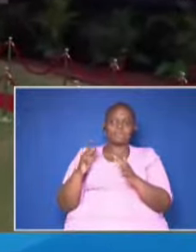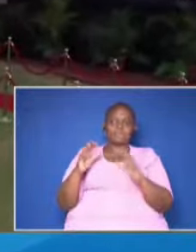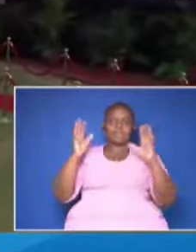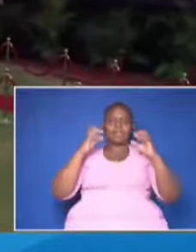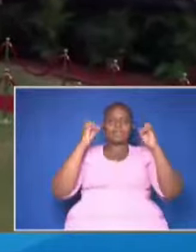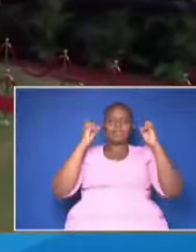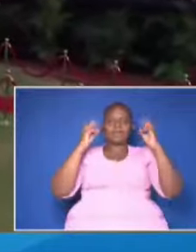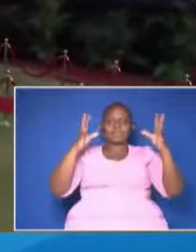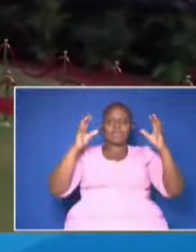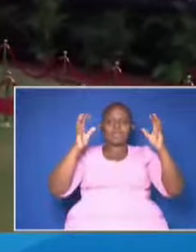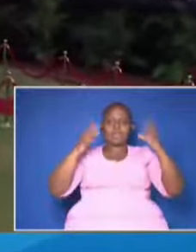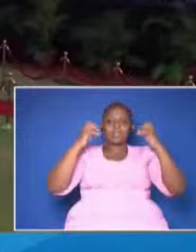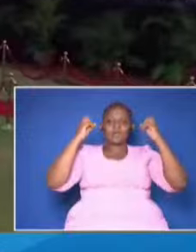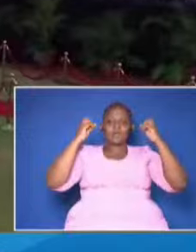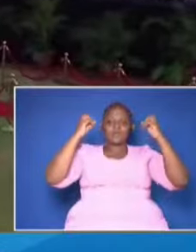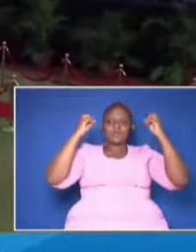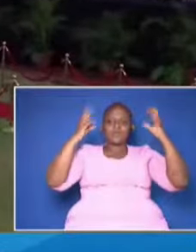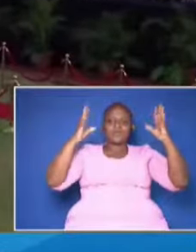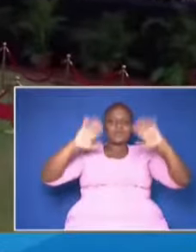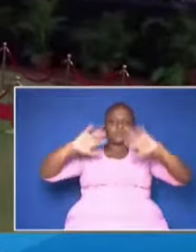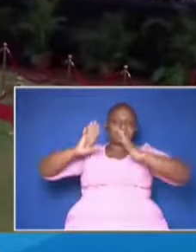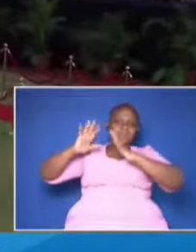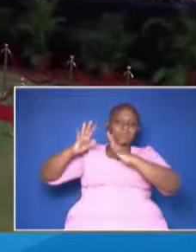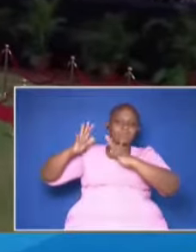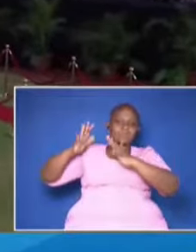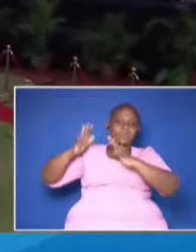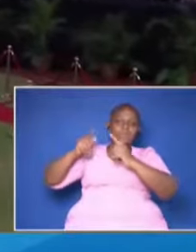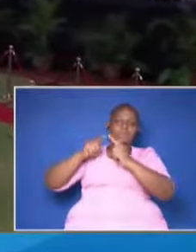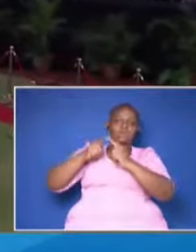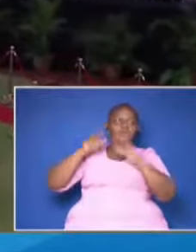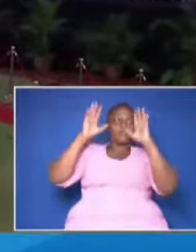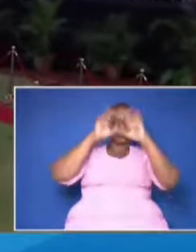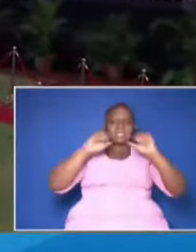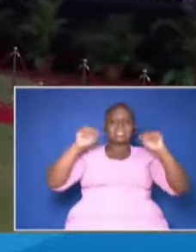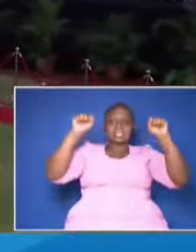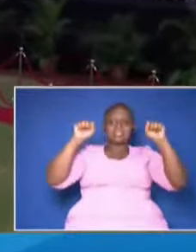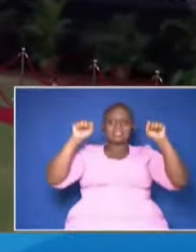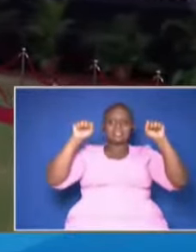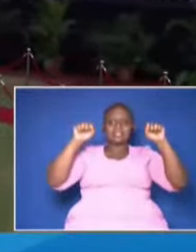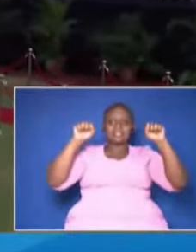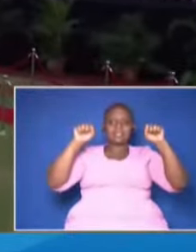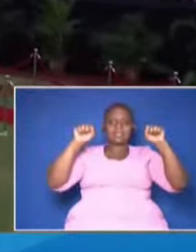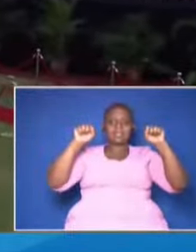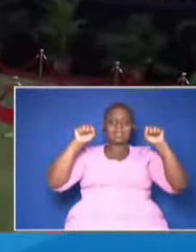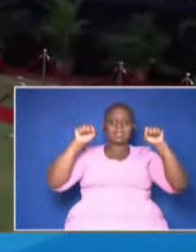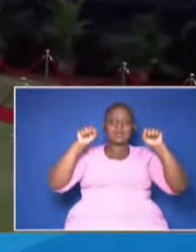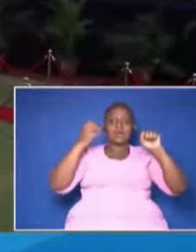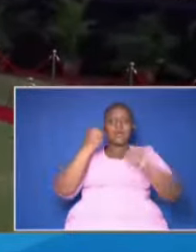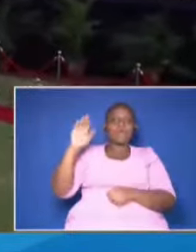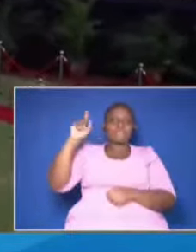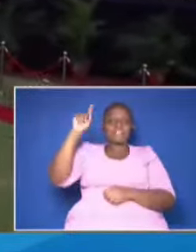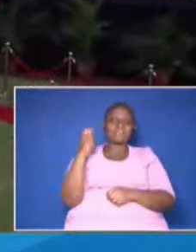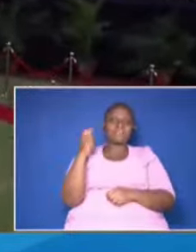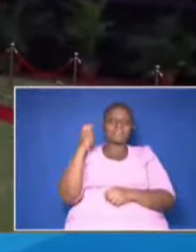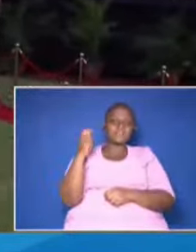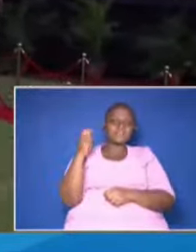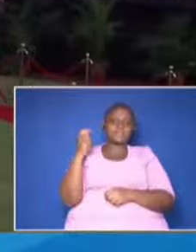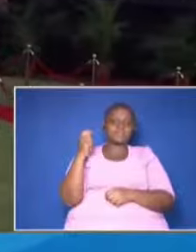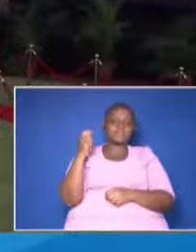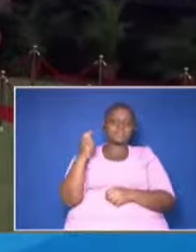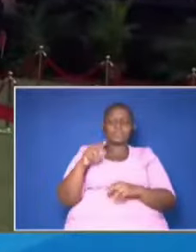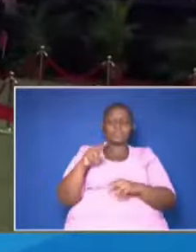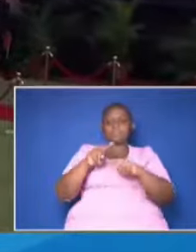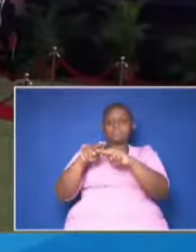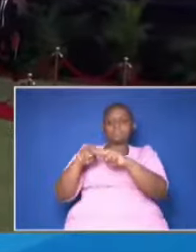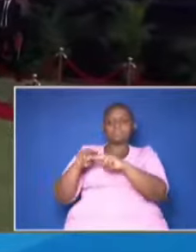hallelujah hallelujah hallelujah big hard crap to the president of the Republic of Kenya can